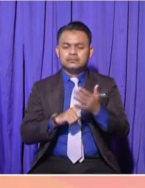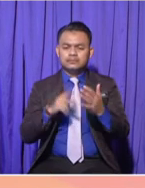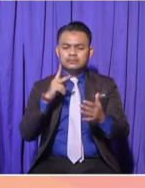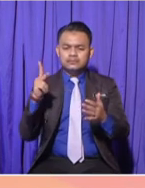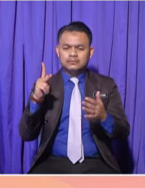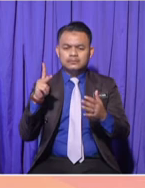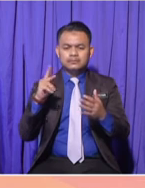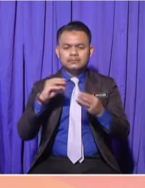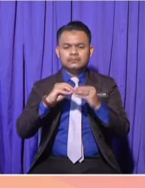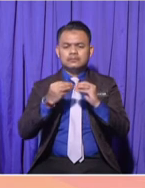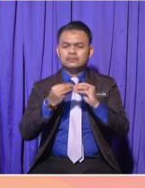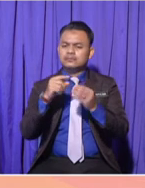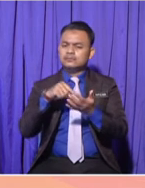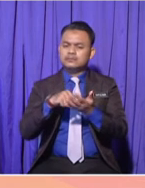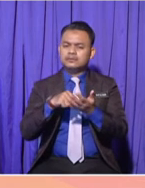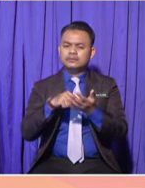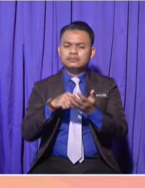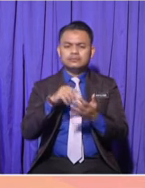Do we call this 5?